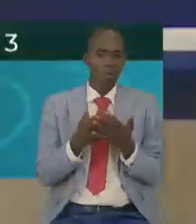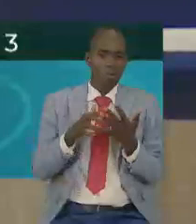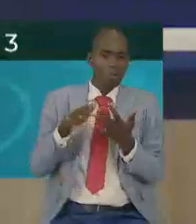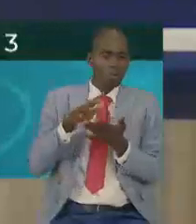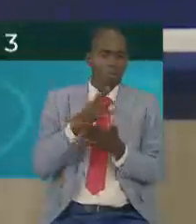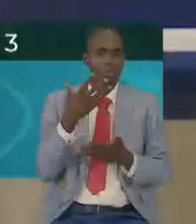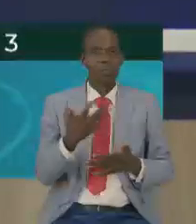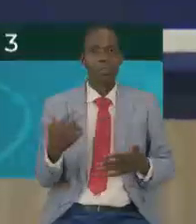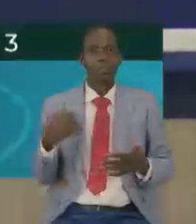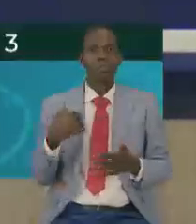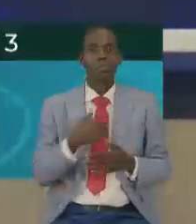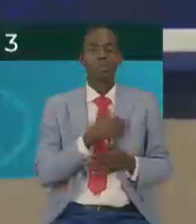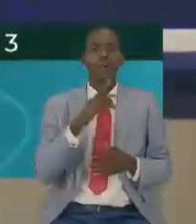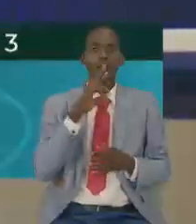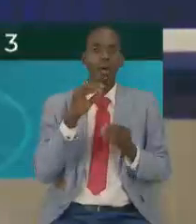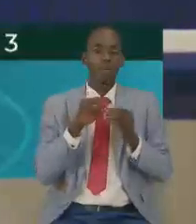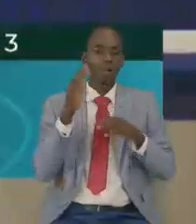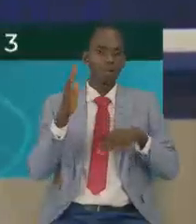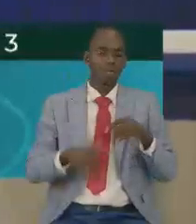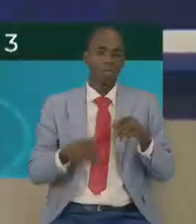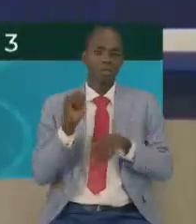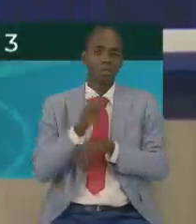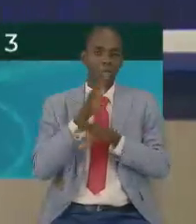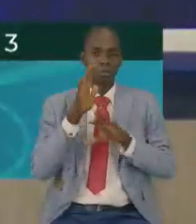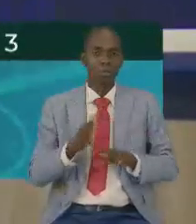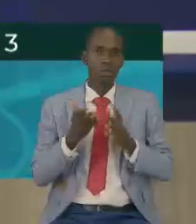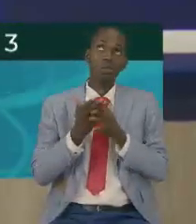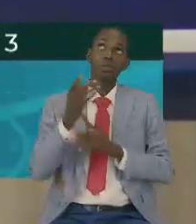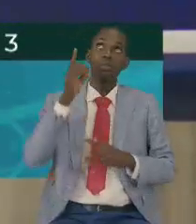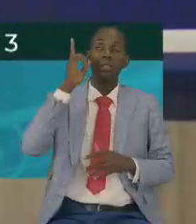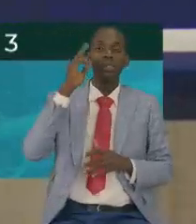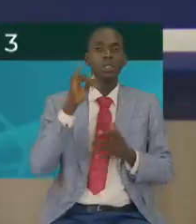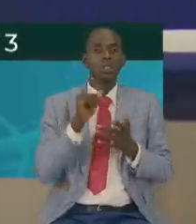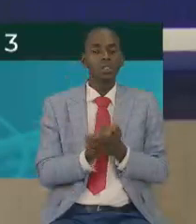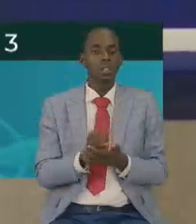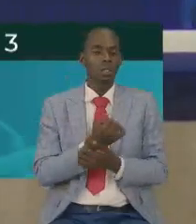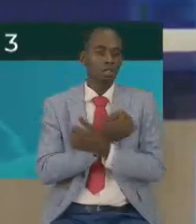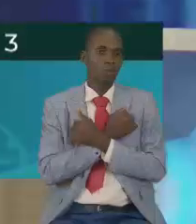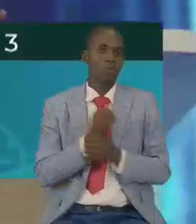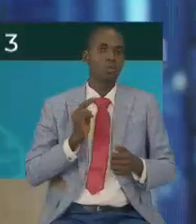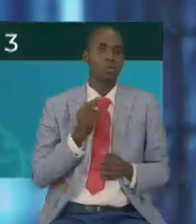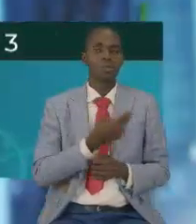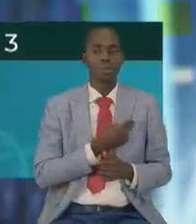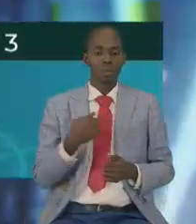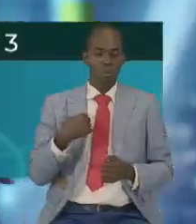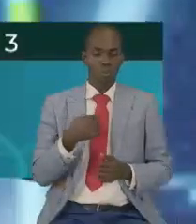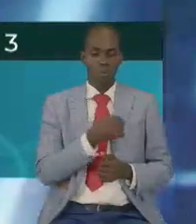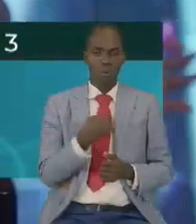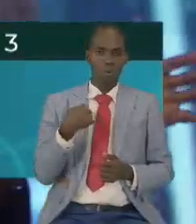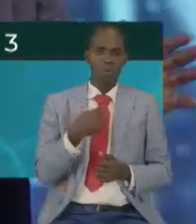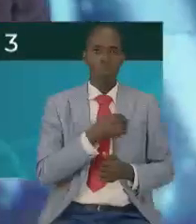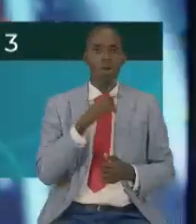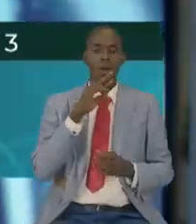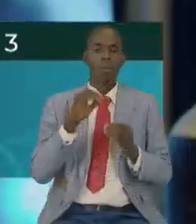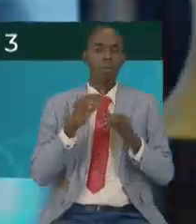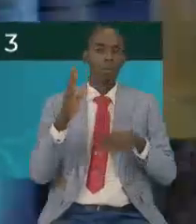conquerors through him that loved us. We are more than conquerors. The people that put their faith